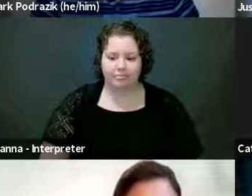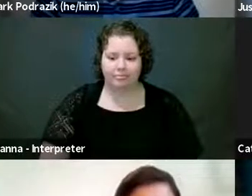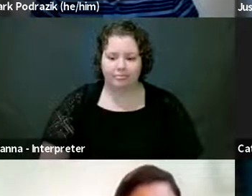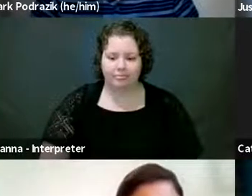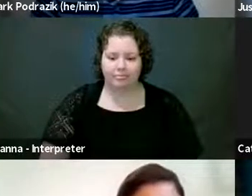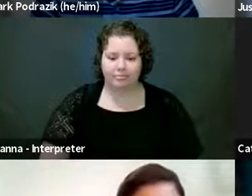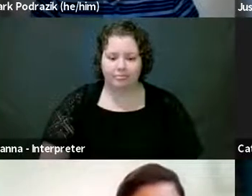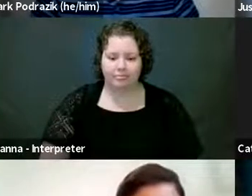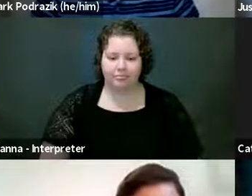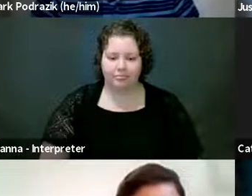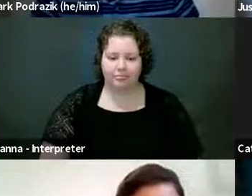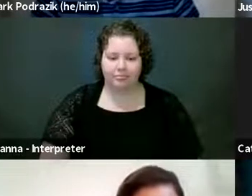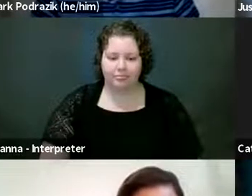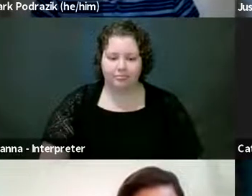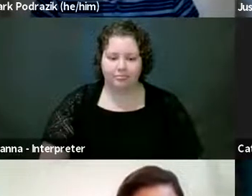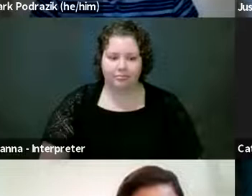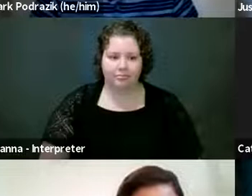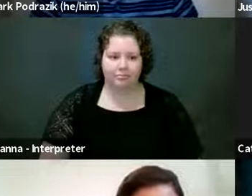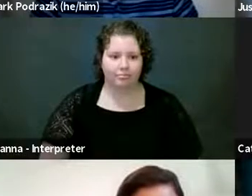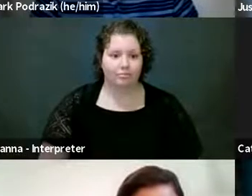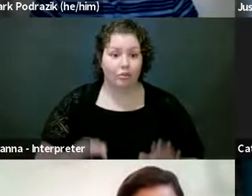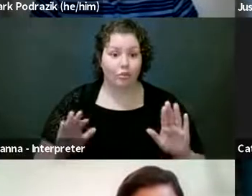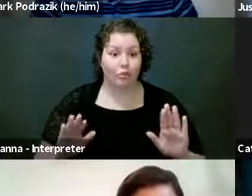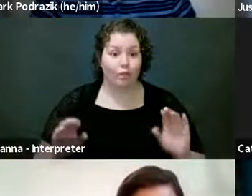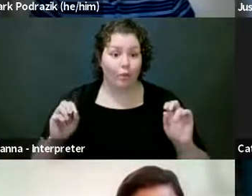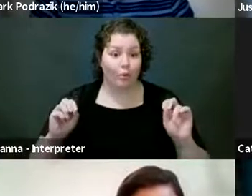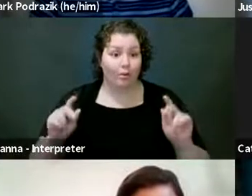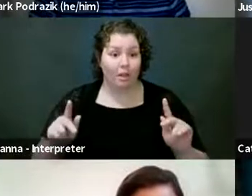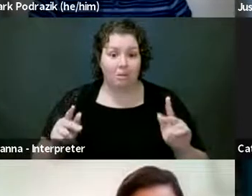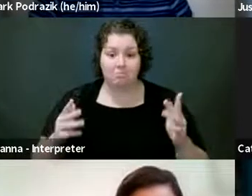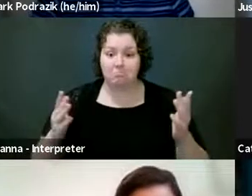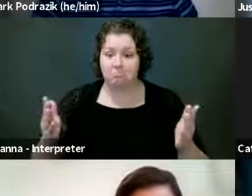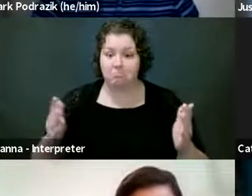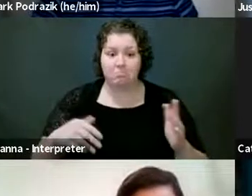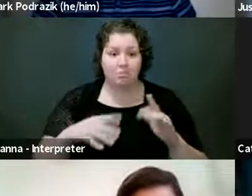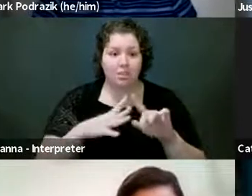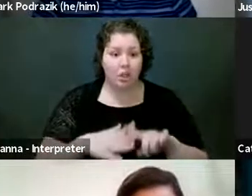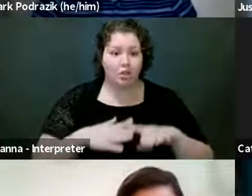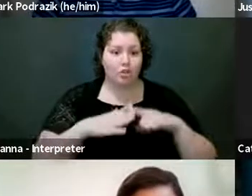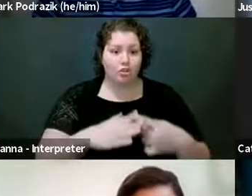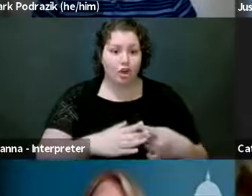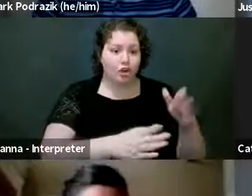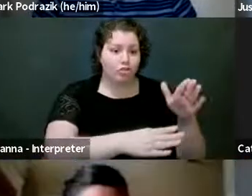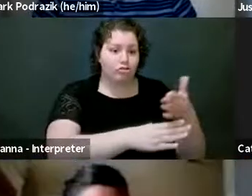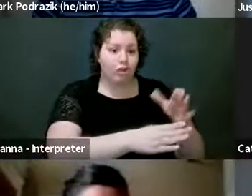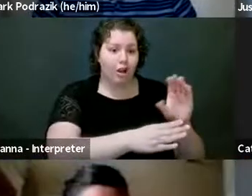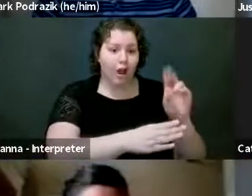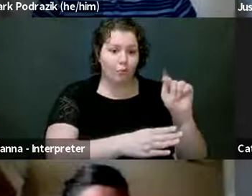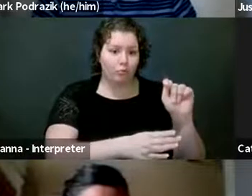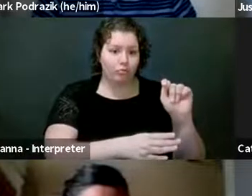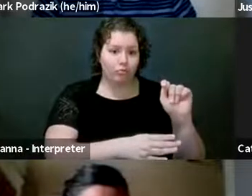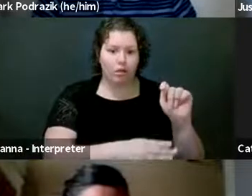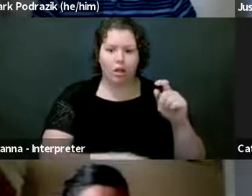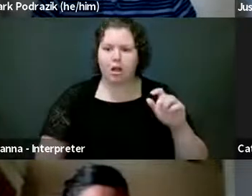Great. All right, let's start the sharing out and make sure Liz is back with us since I'm going to call on